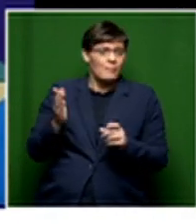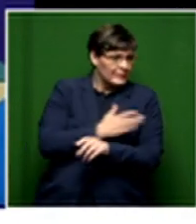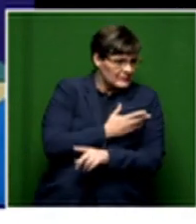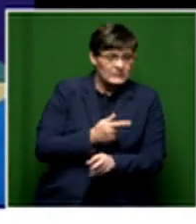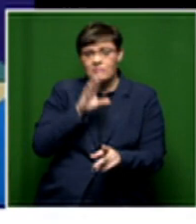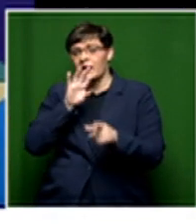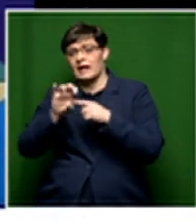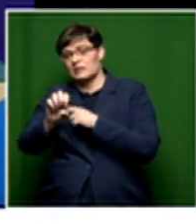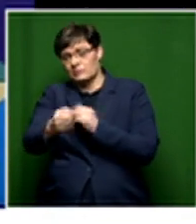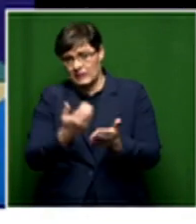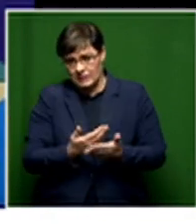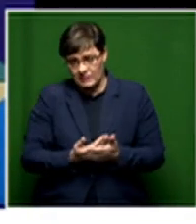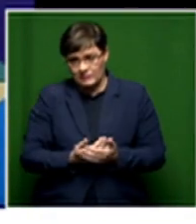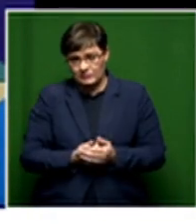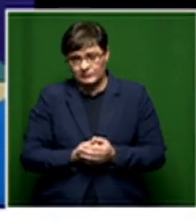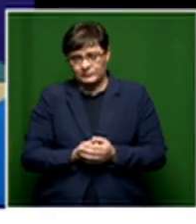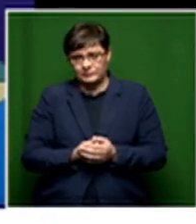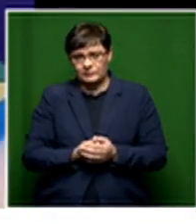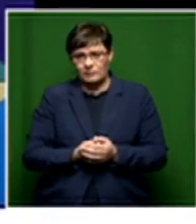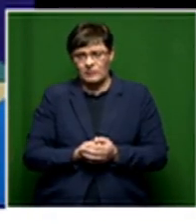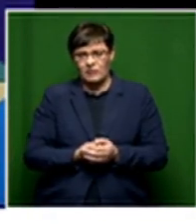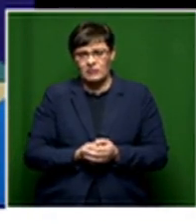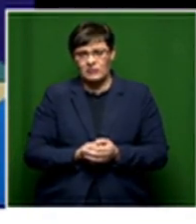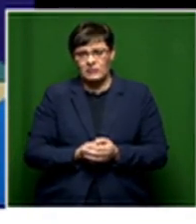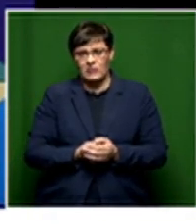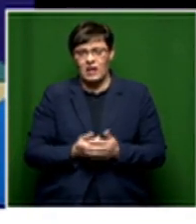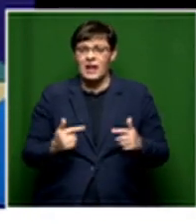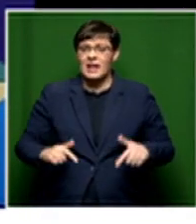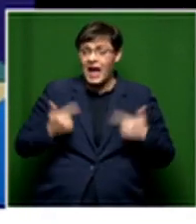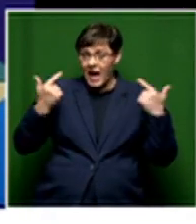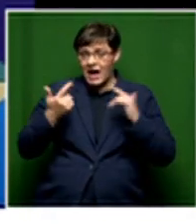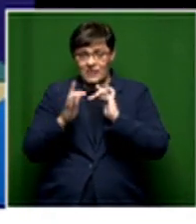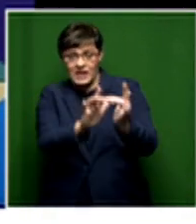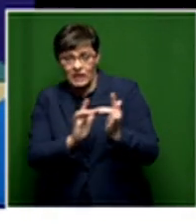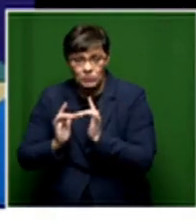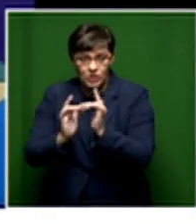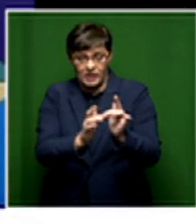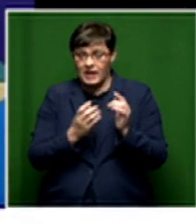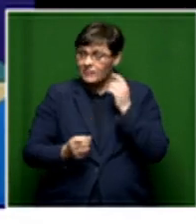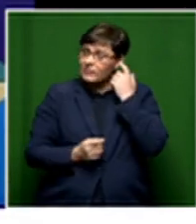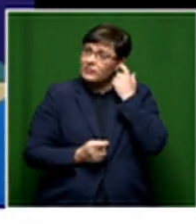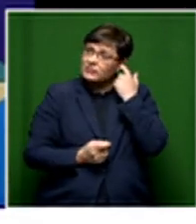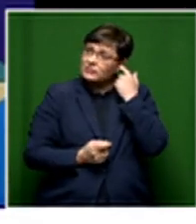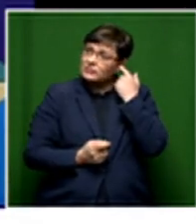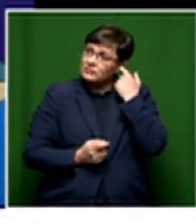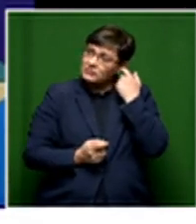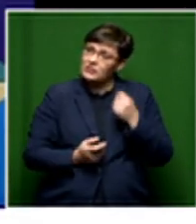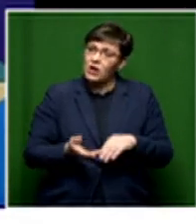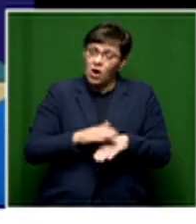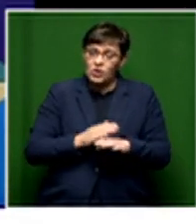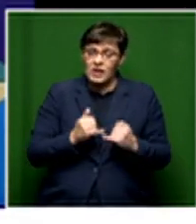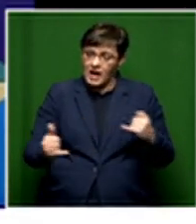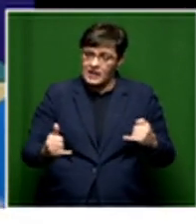that they might miss. We've got some great live networking, and the online session